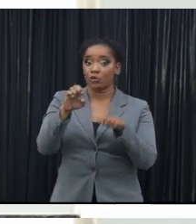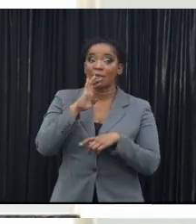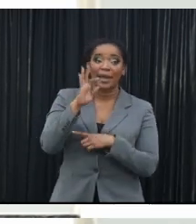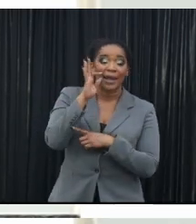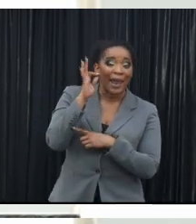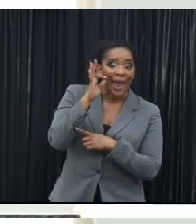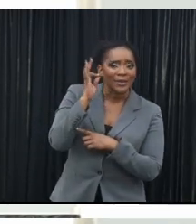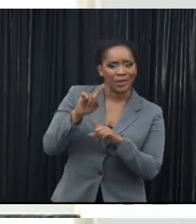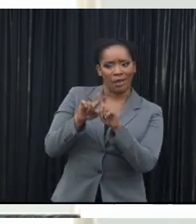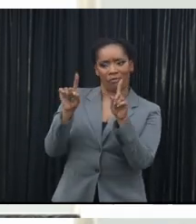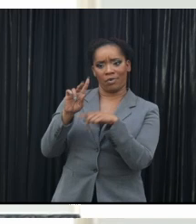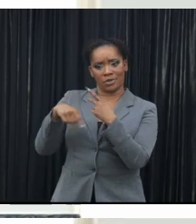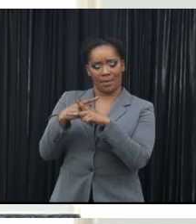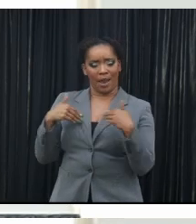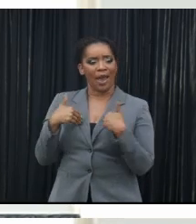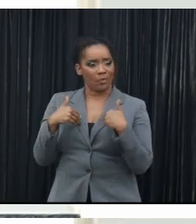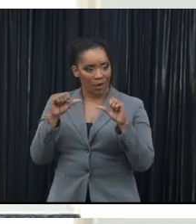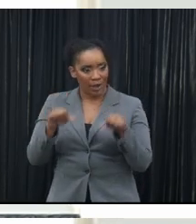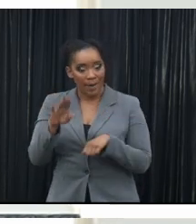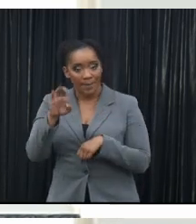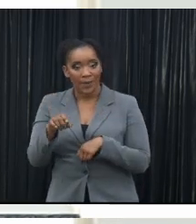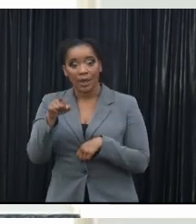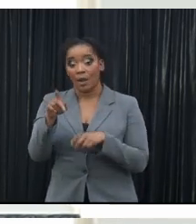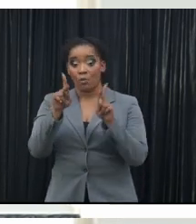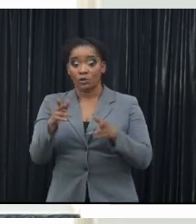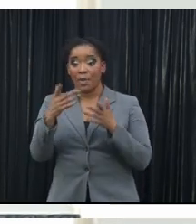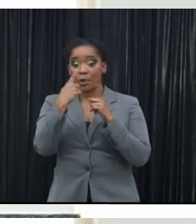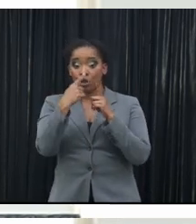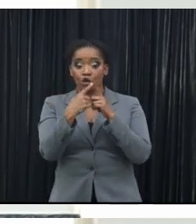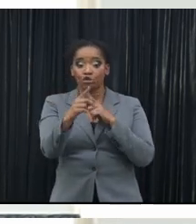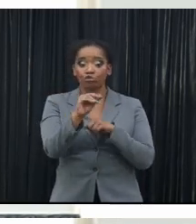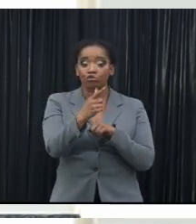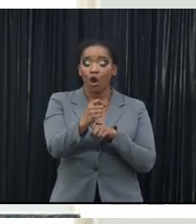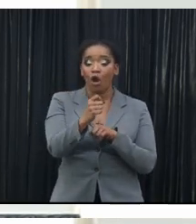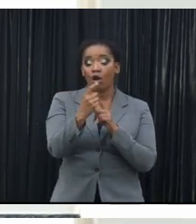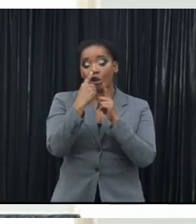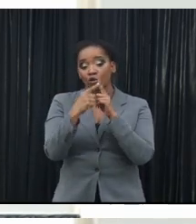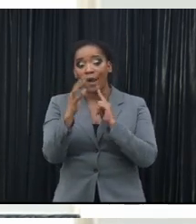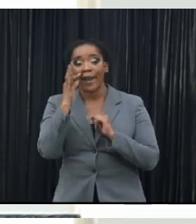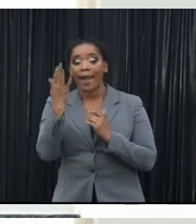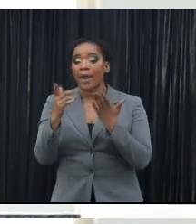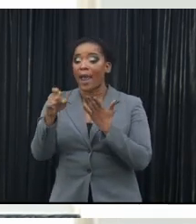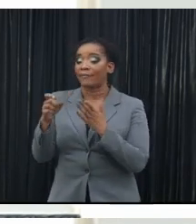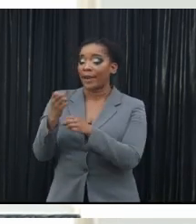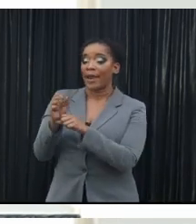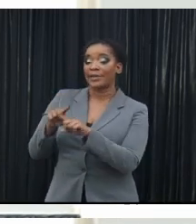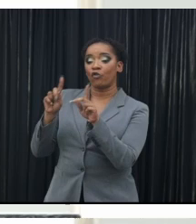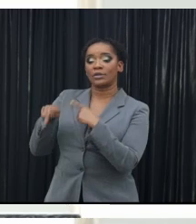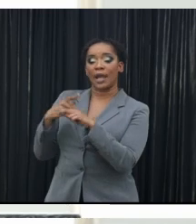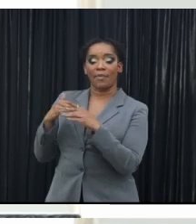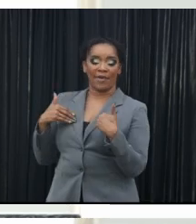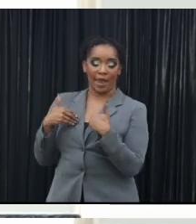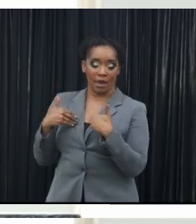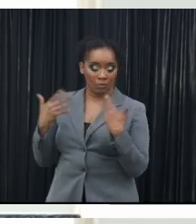types of animals. Somebody who might be allergic to dogs or cats may need a different type of animal within that.